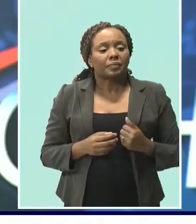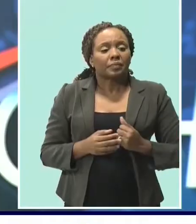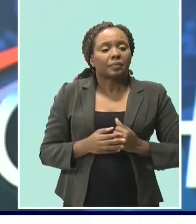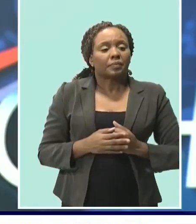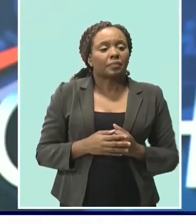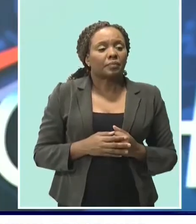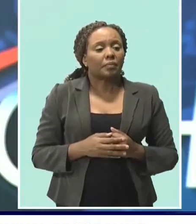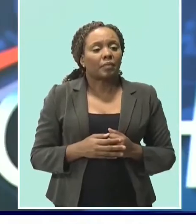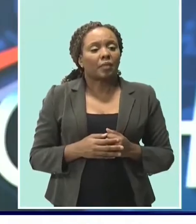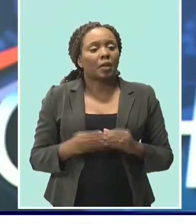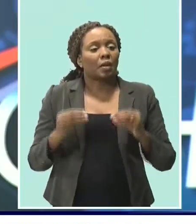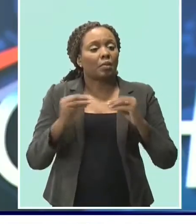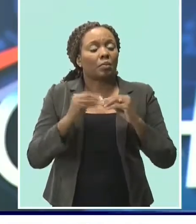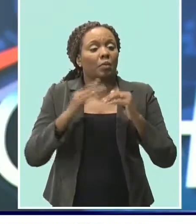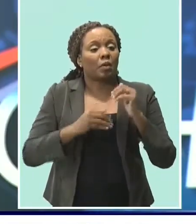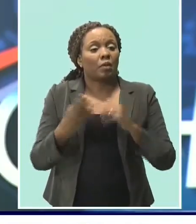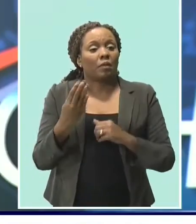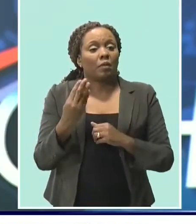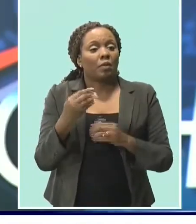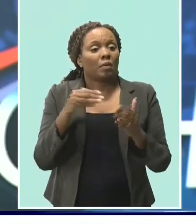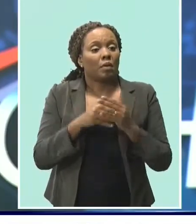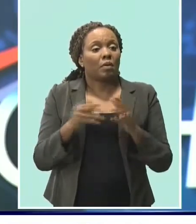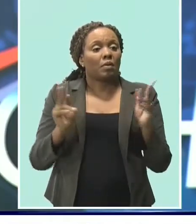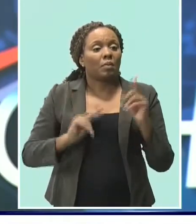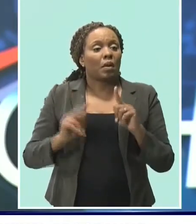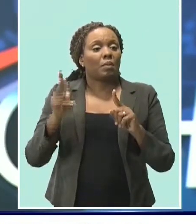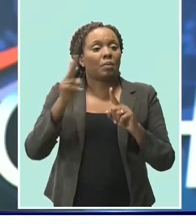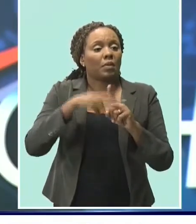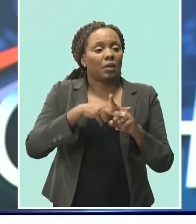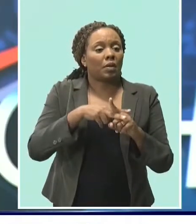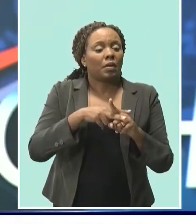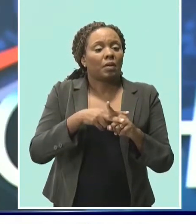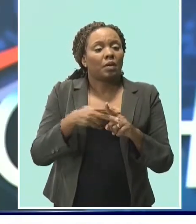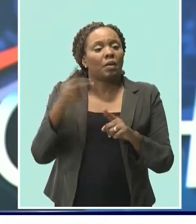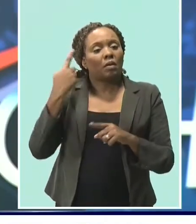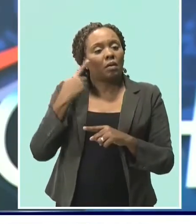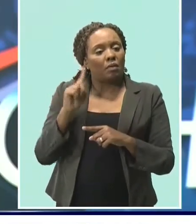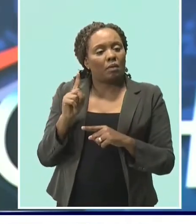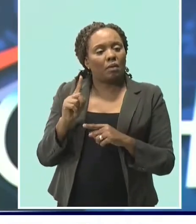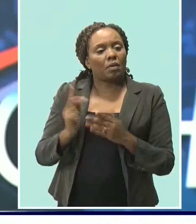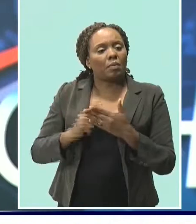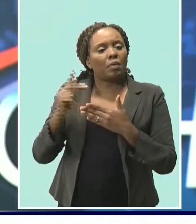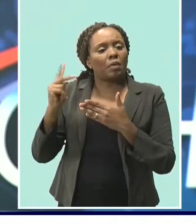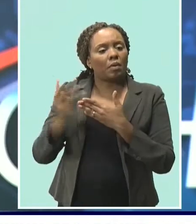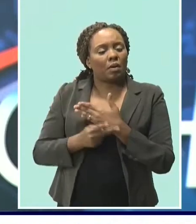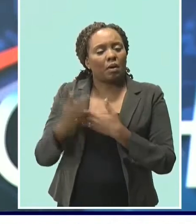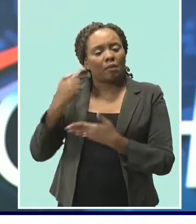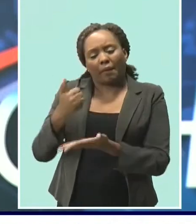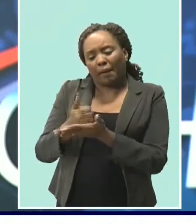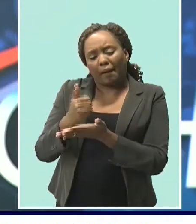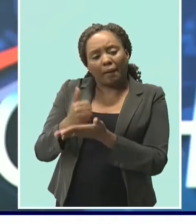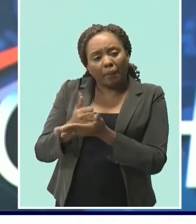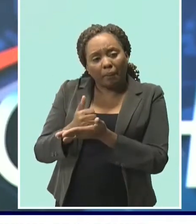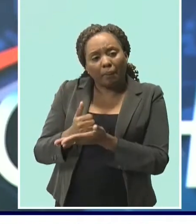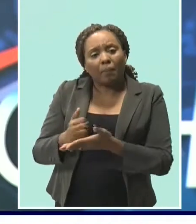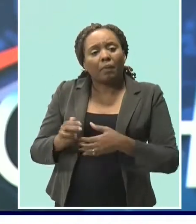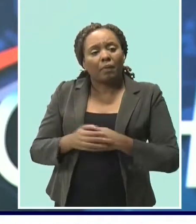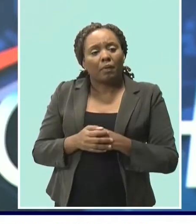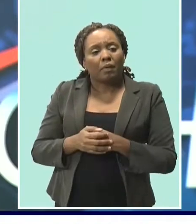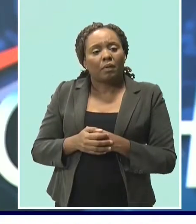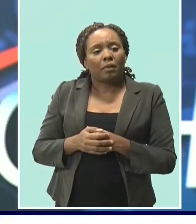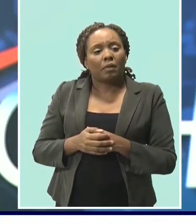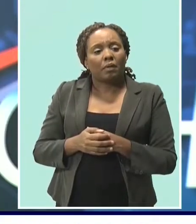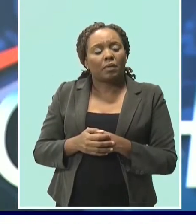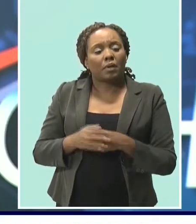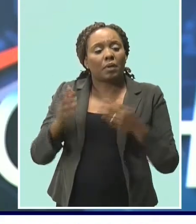More than 14,000 people have applied to the Barbados Vulnerable Family Survival Program. Word of this from Special Advisor to the Prime